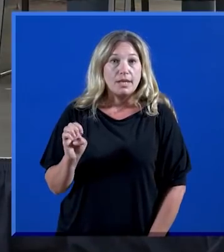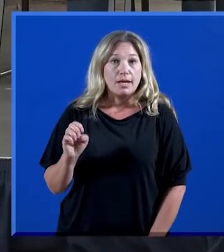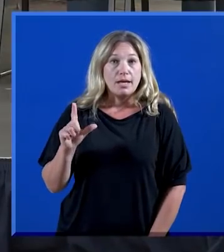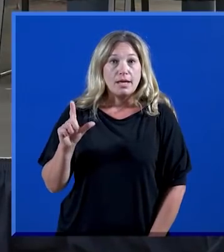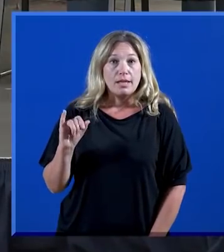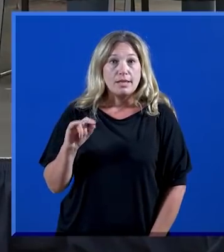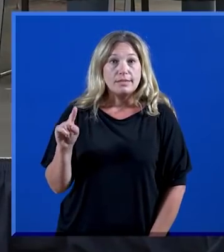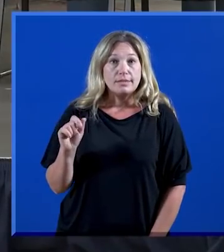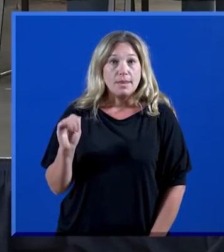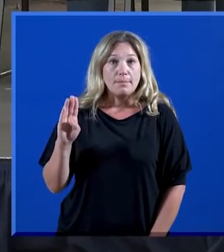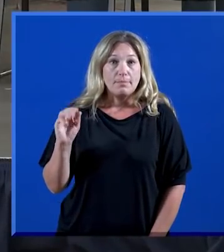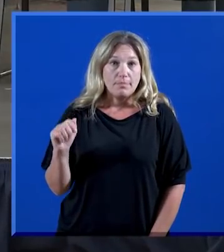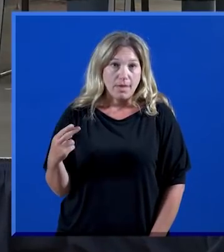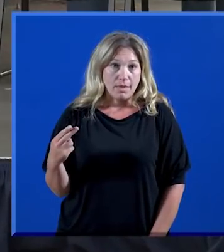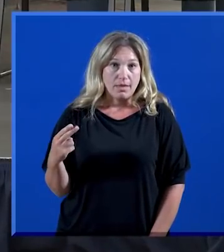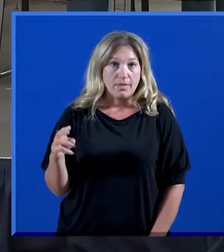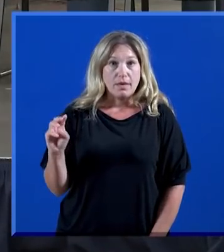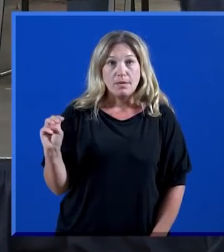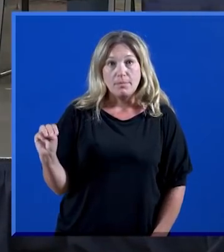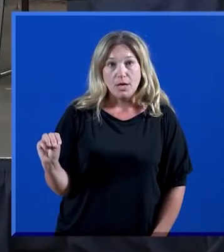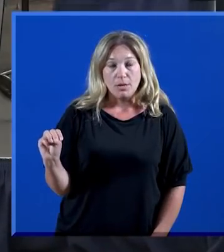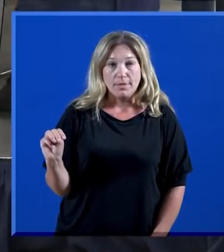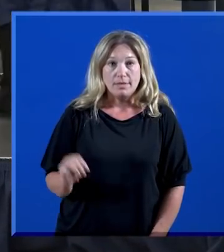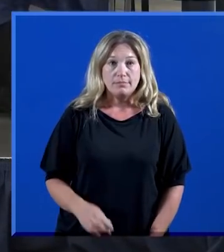Elizabeth Merriman.